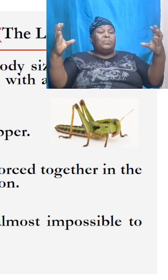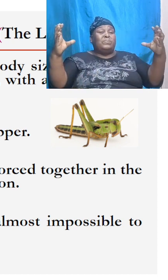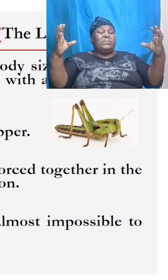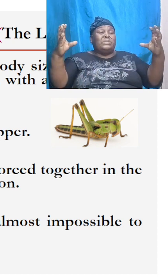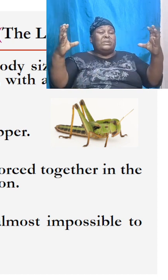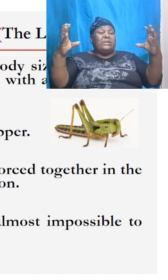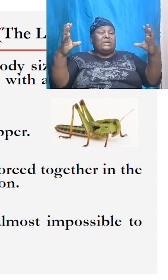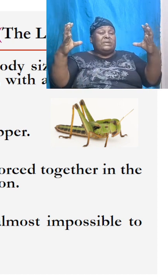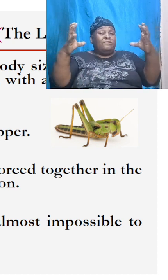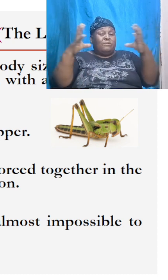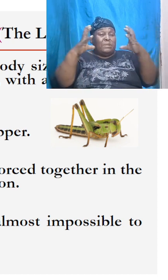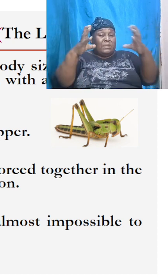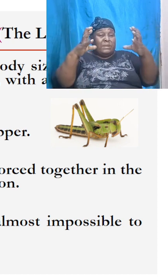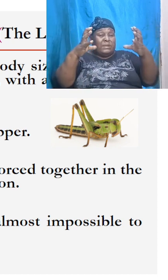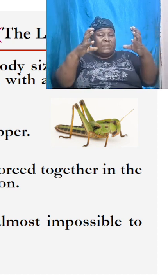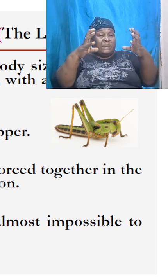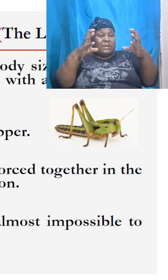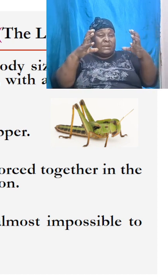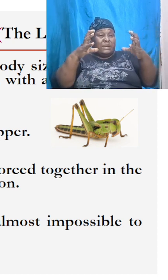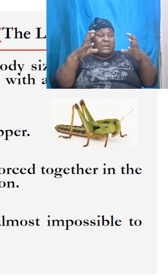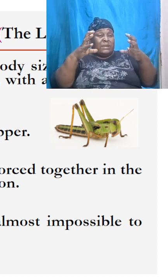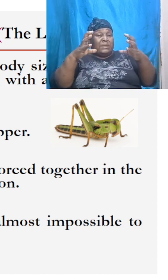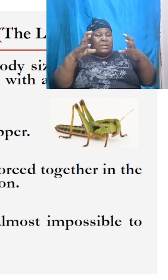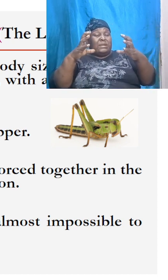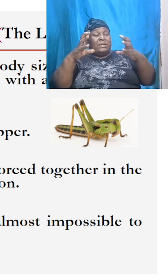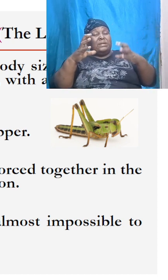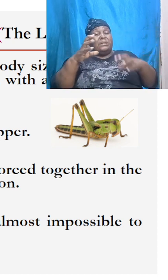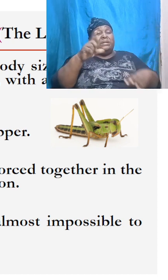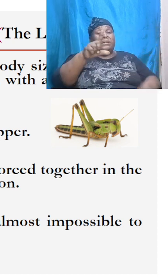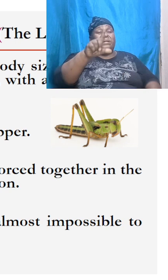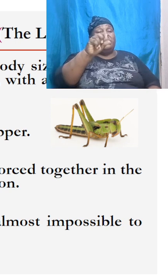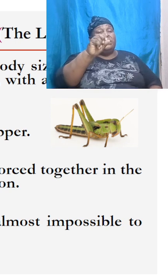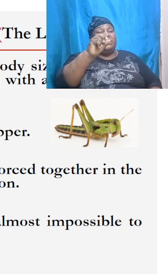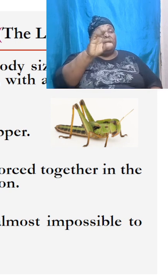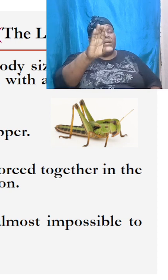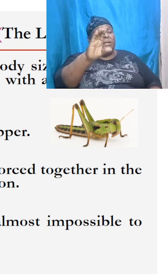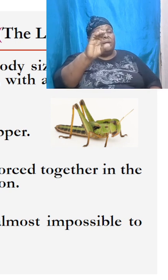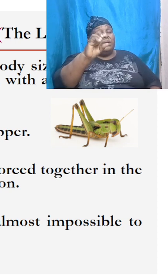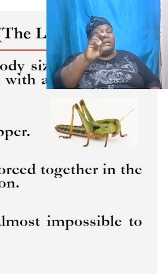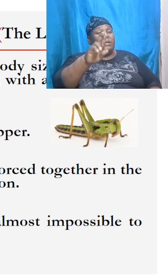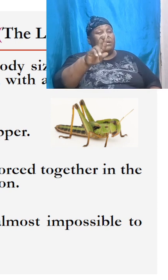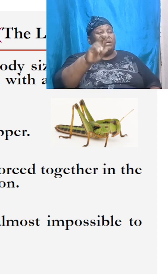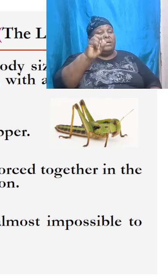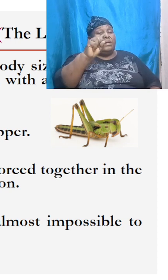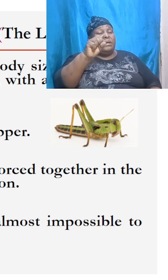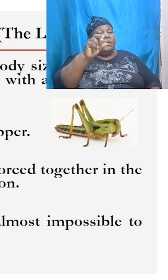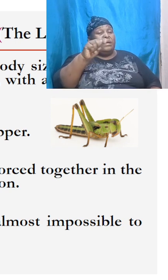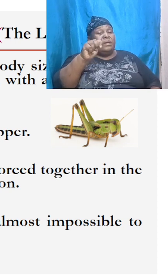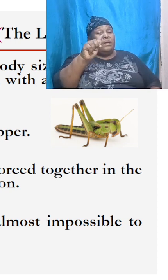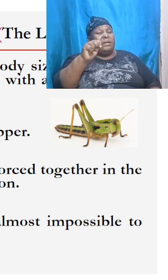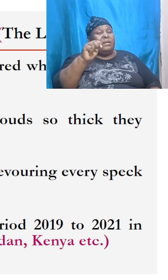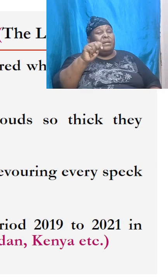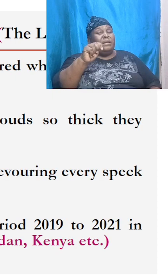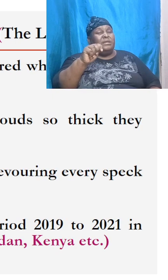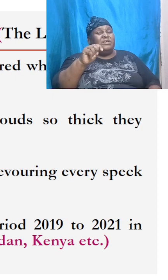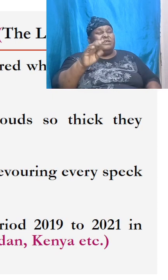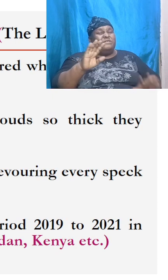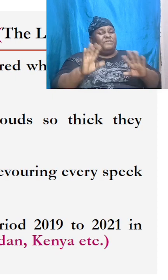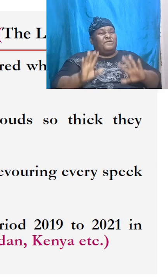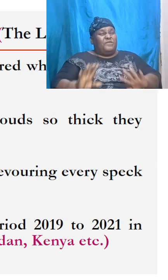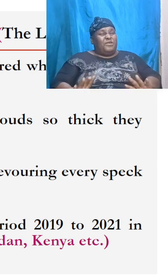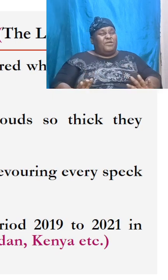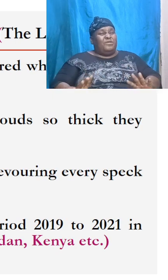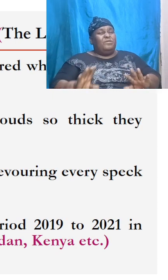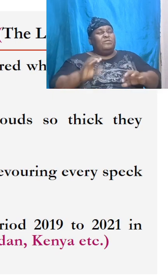almost impossible to stop. Praise God. Now, let me show you some examples. In